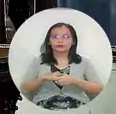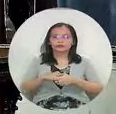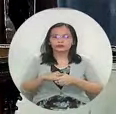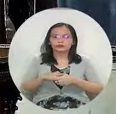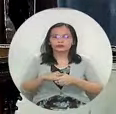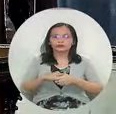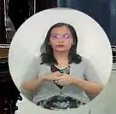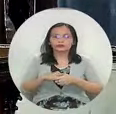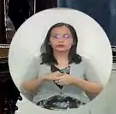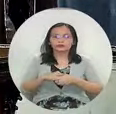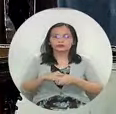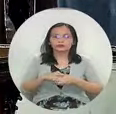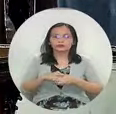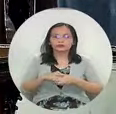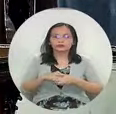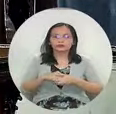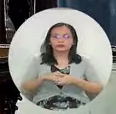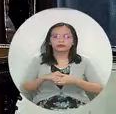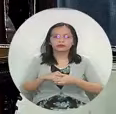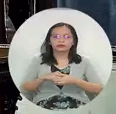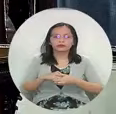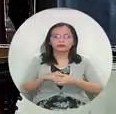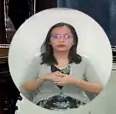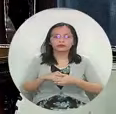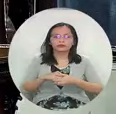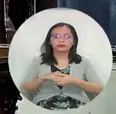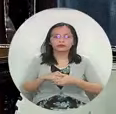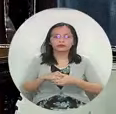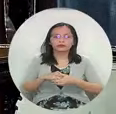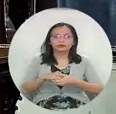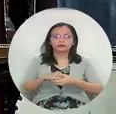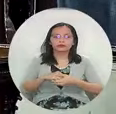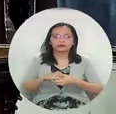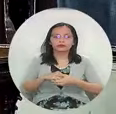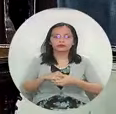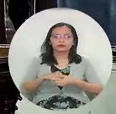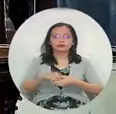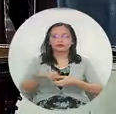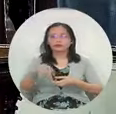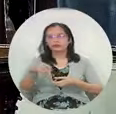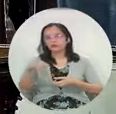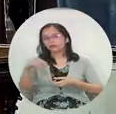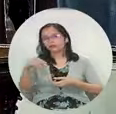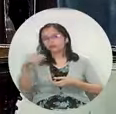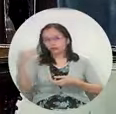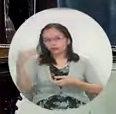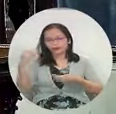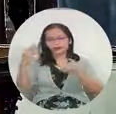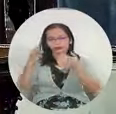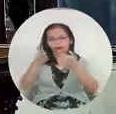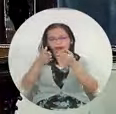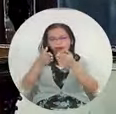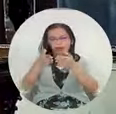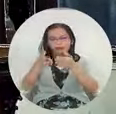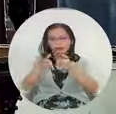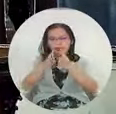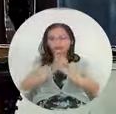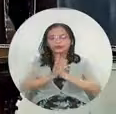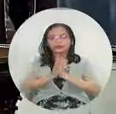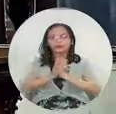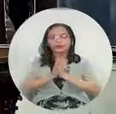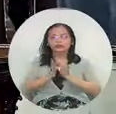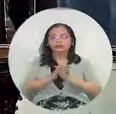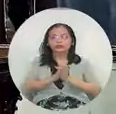need. He said, just study books. I studied books. I read many